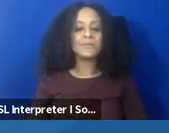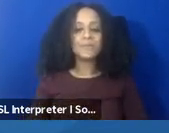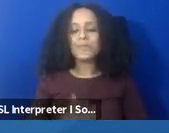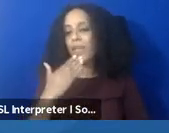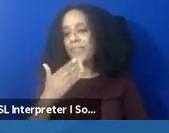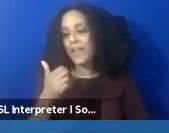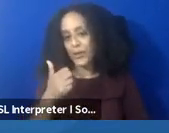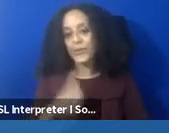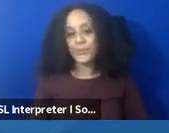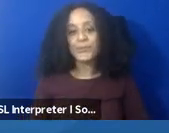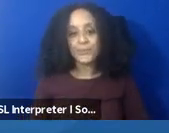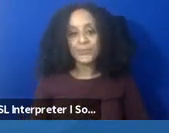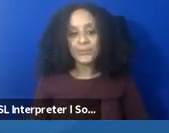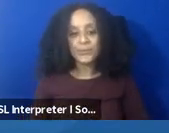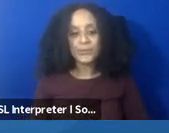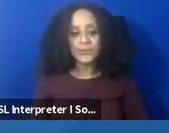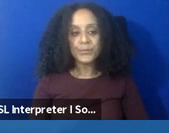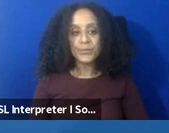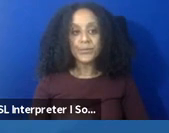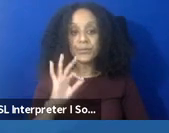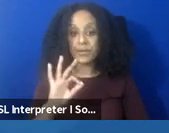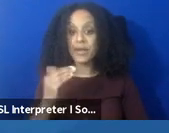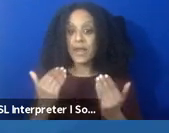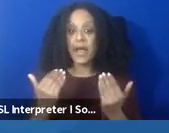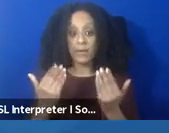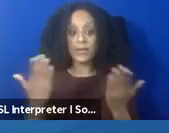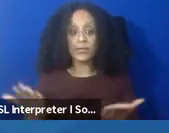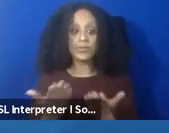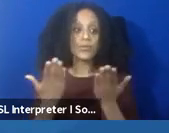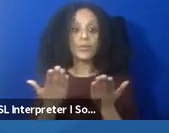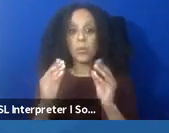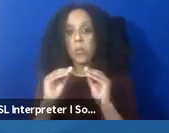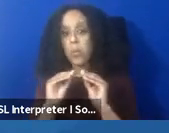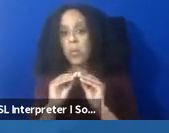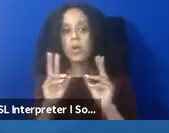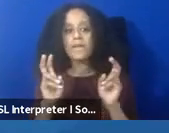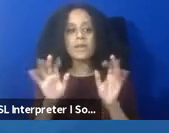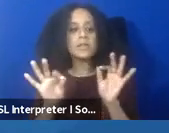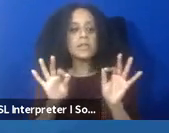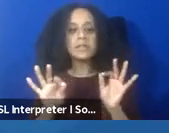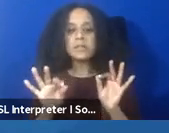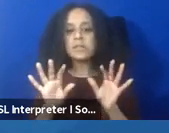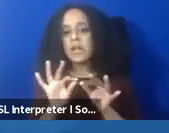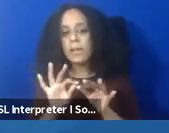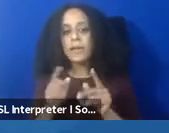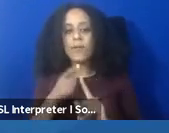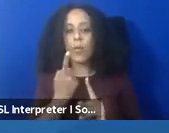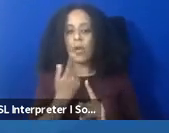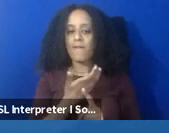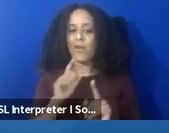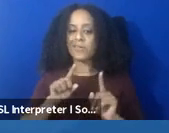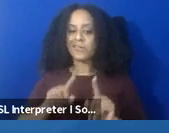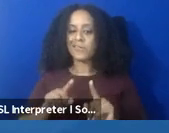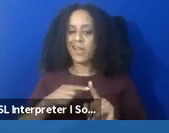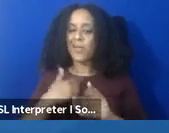Thank you, Dr. Spankovich. Now here's more of a statement from one of our attendees. I'd like to